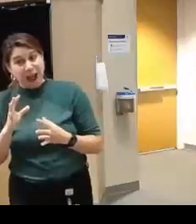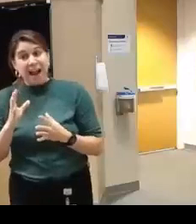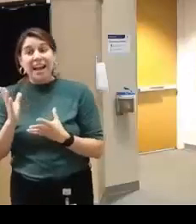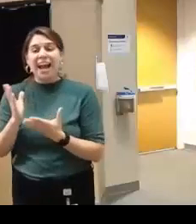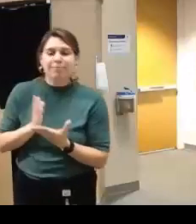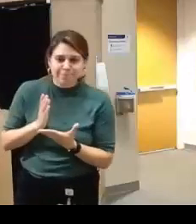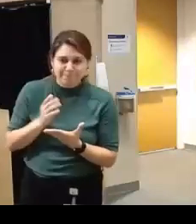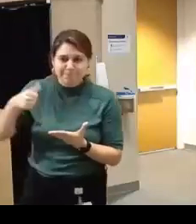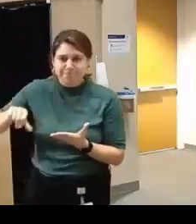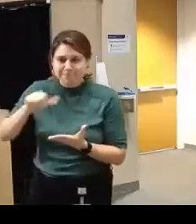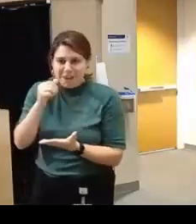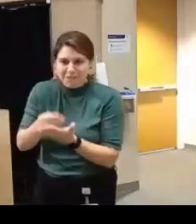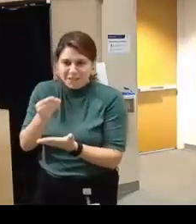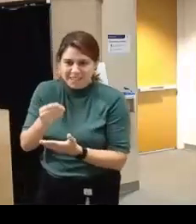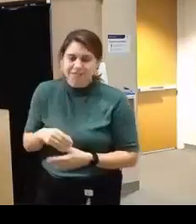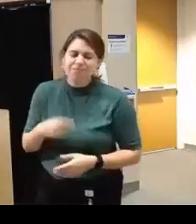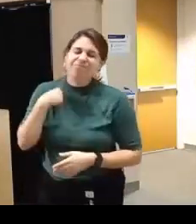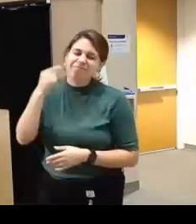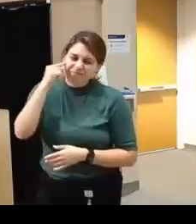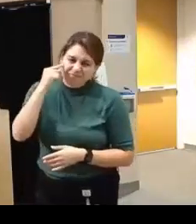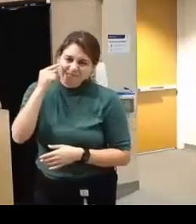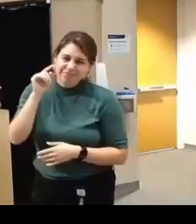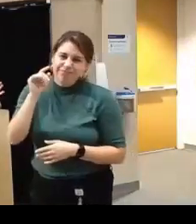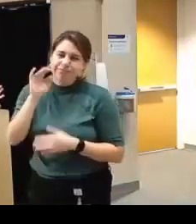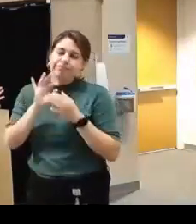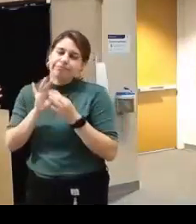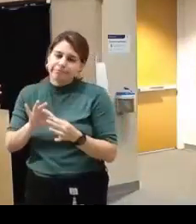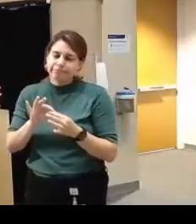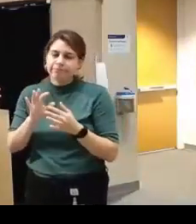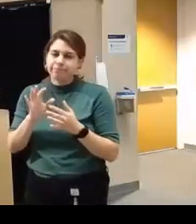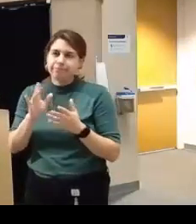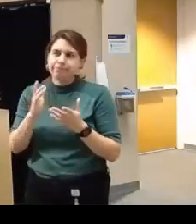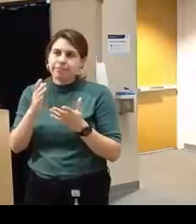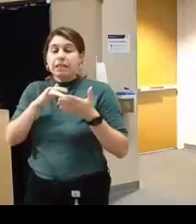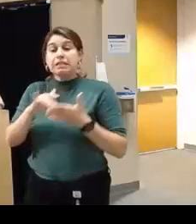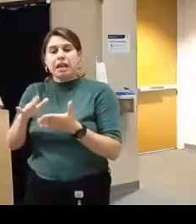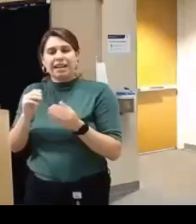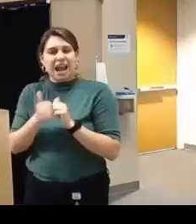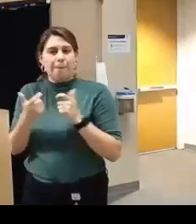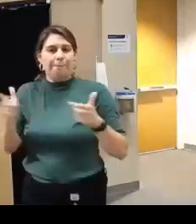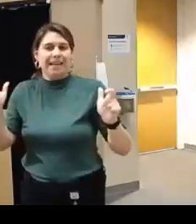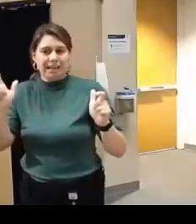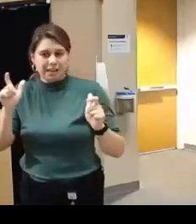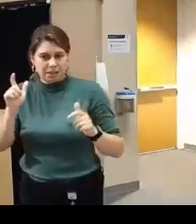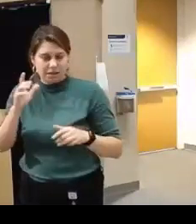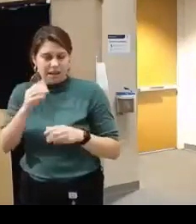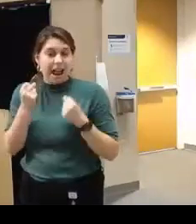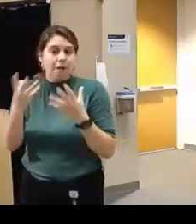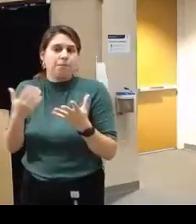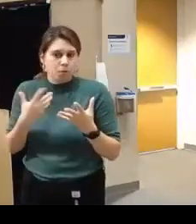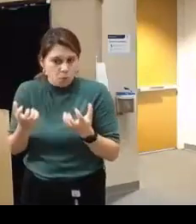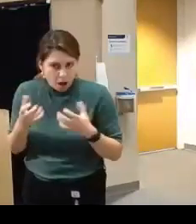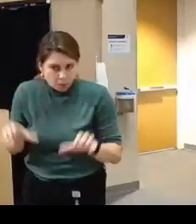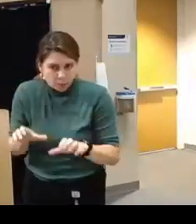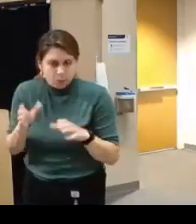unfortunately. And that may have partially to do with the largeness of the study and the number of things we wanted to do, and probably